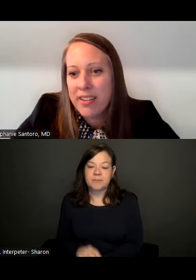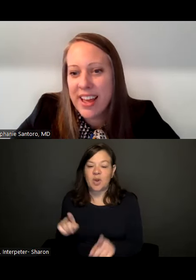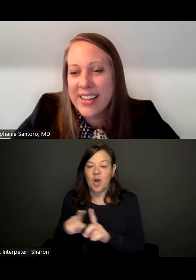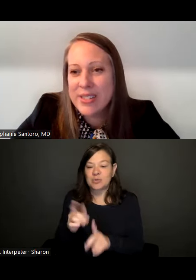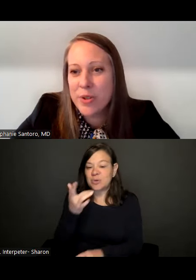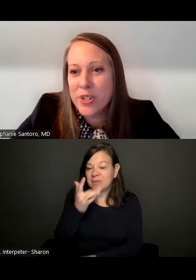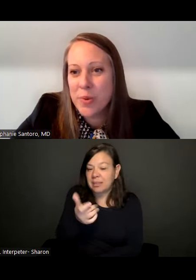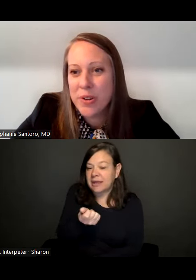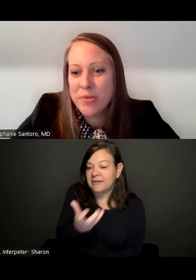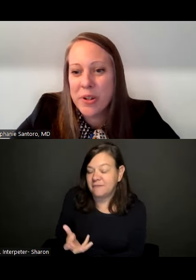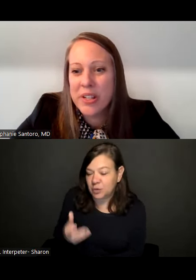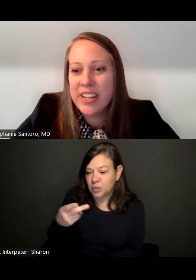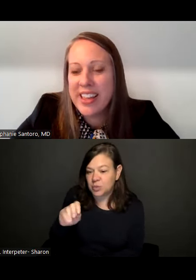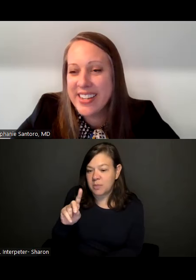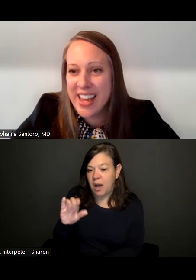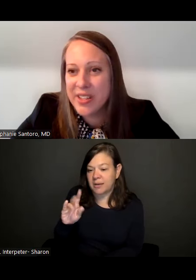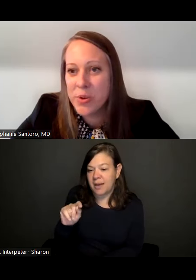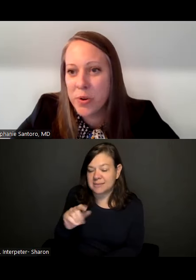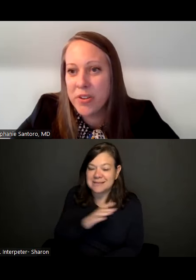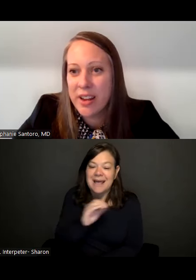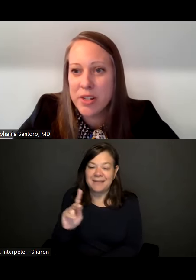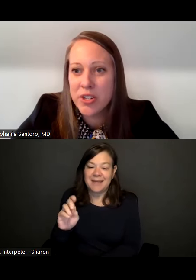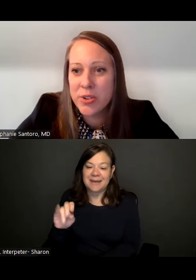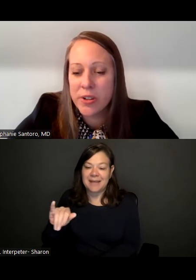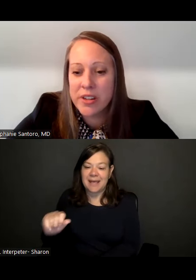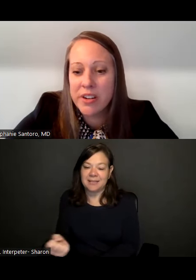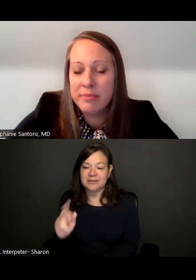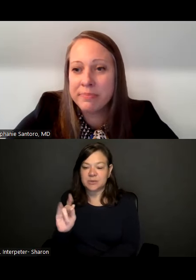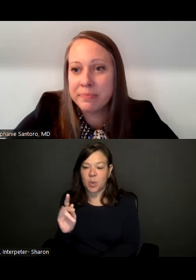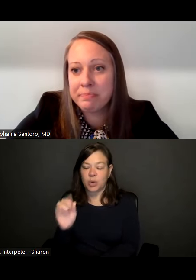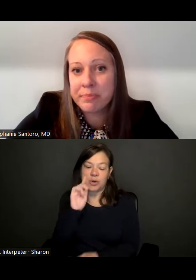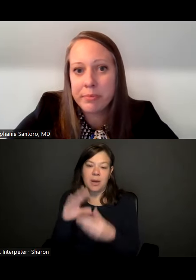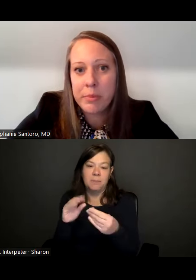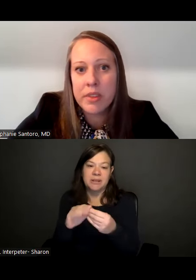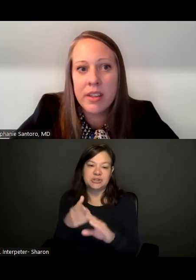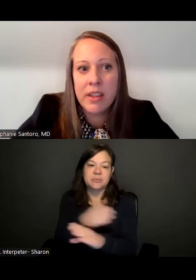Few podcast, which is wonderful, and then Kayla's Corner that I mentioned earlier.